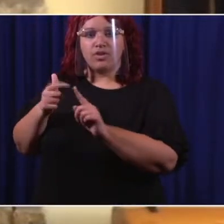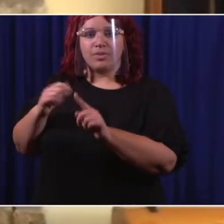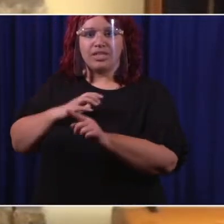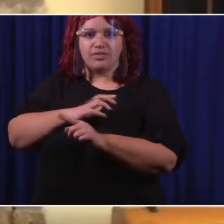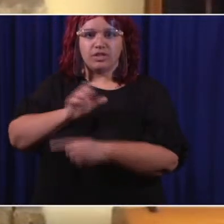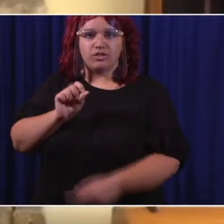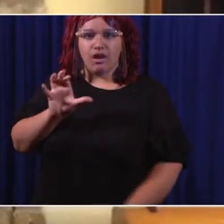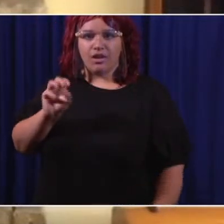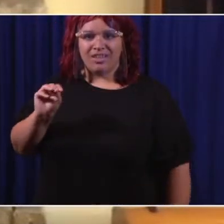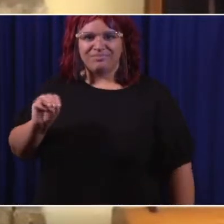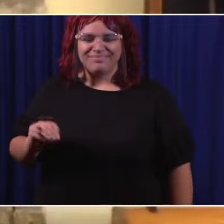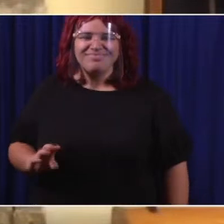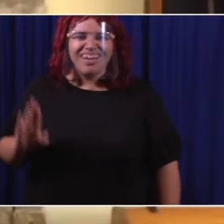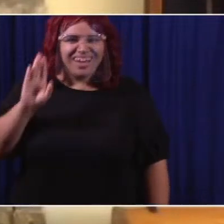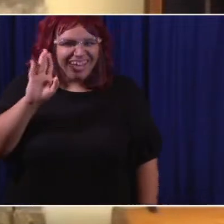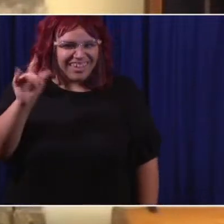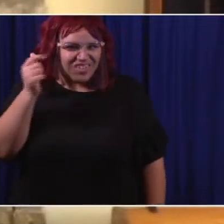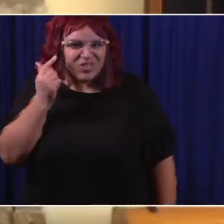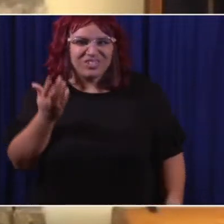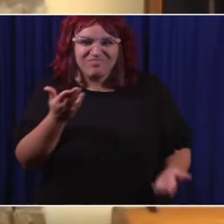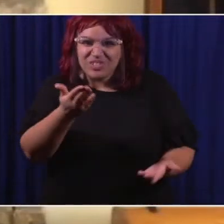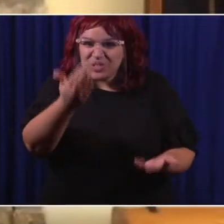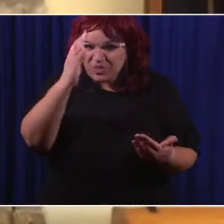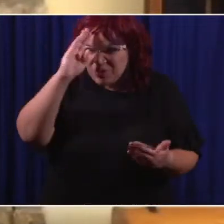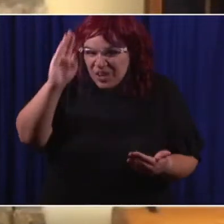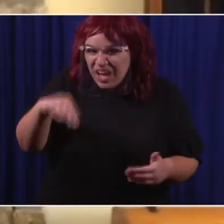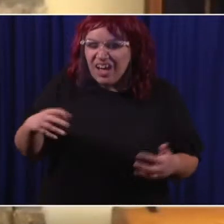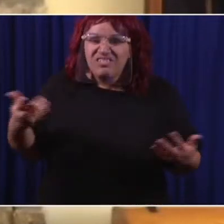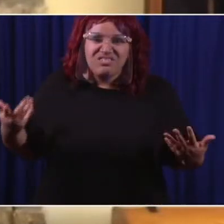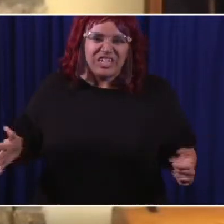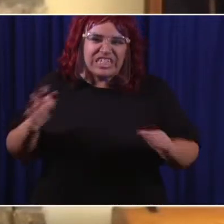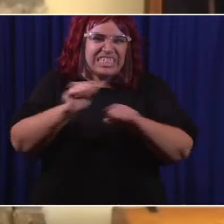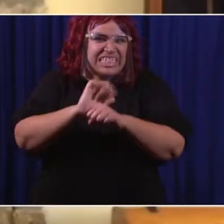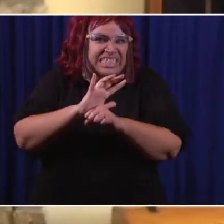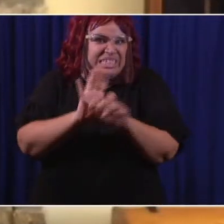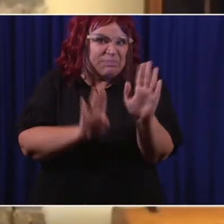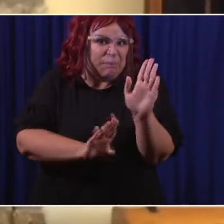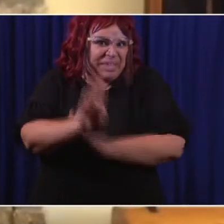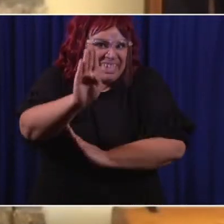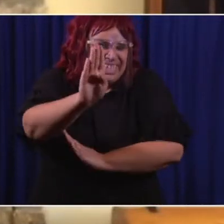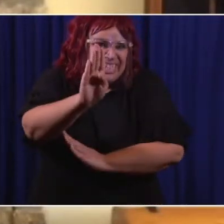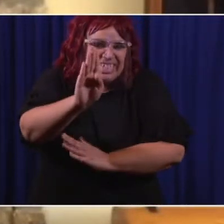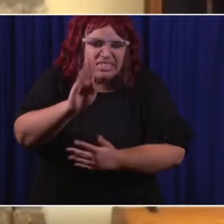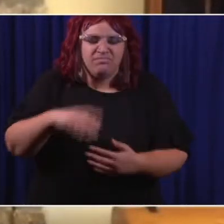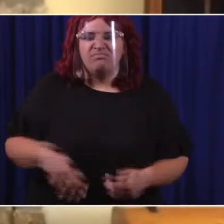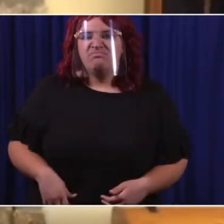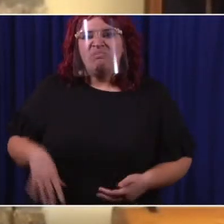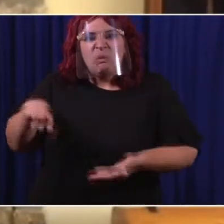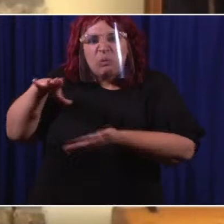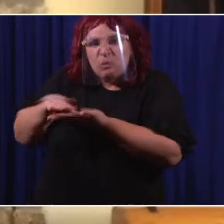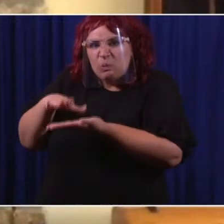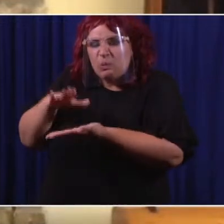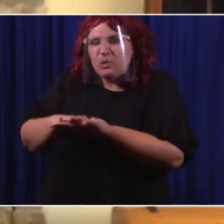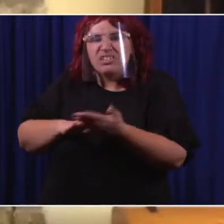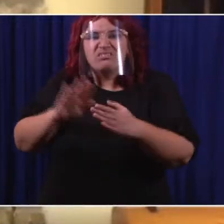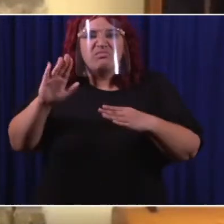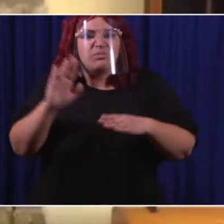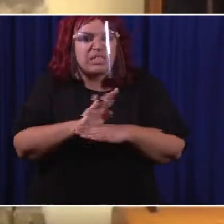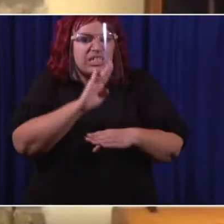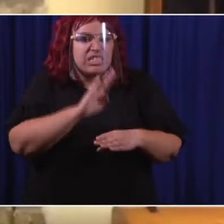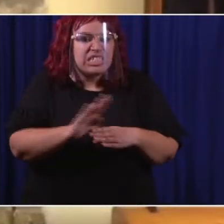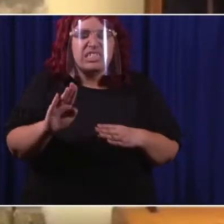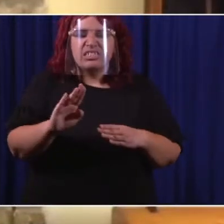spike. Schools and businesses and just average Ohioans, are trying to make difficult decisions